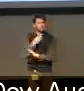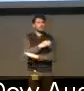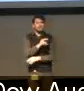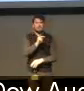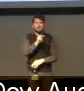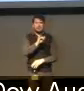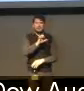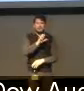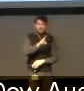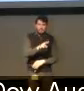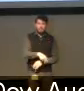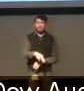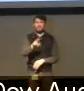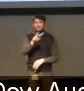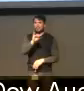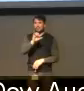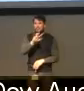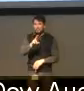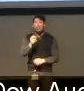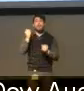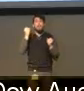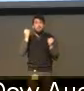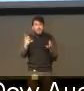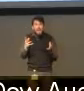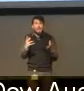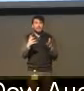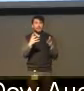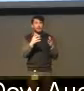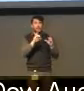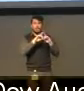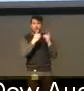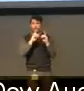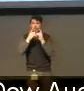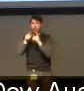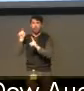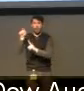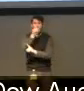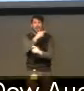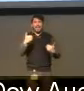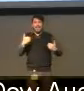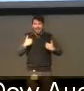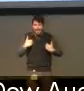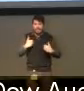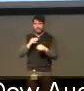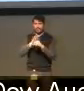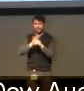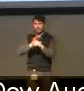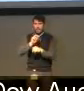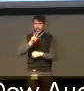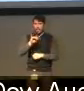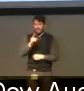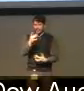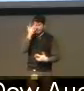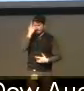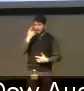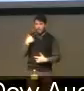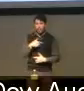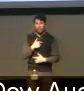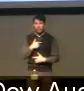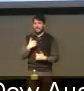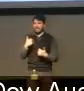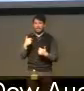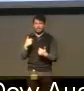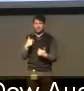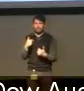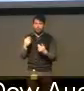of COVID-positive patients. We're all working together to share our collective experiences, and we're trying to disseminate protocols and information from the